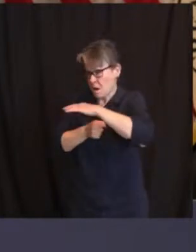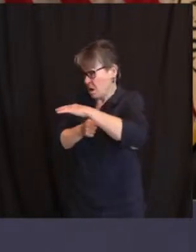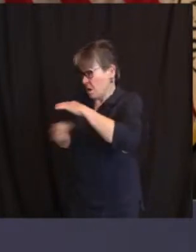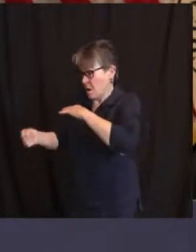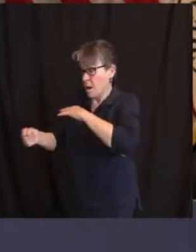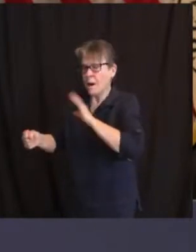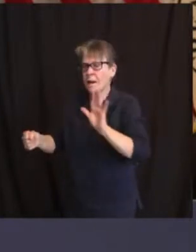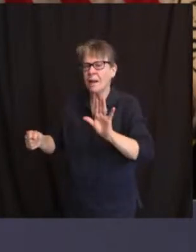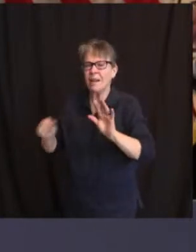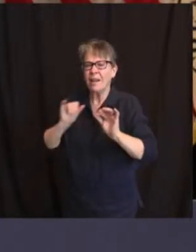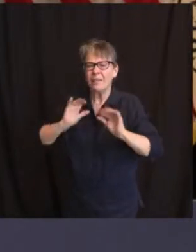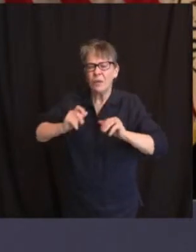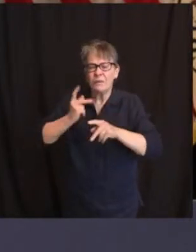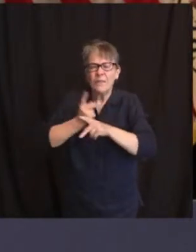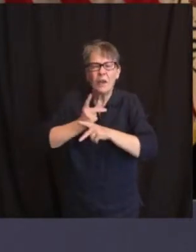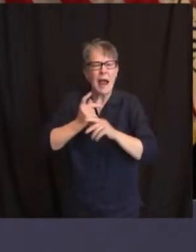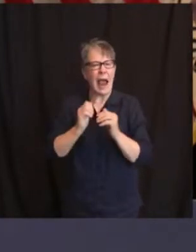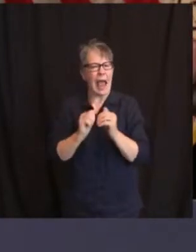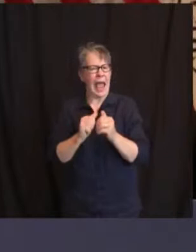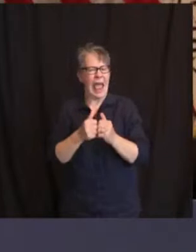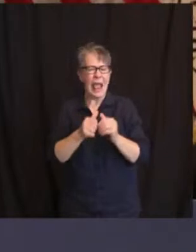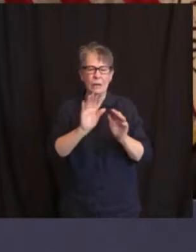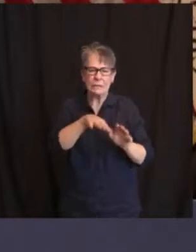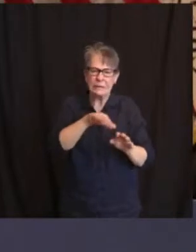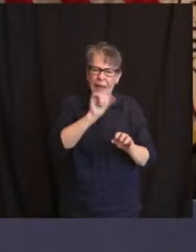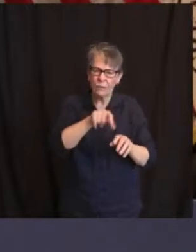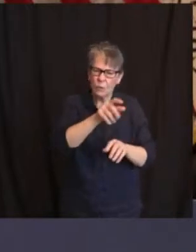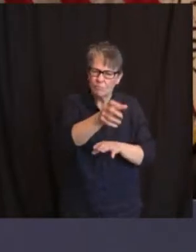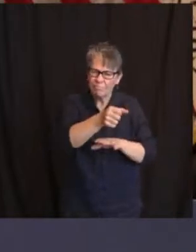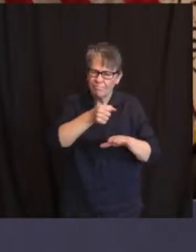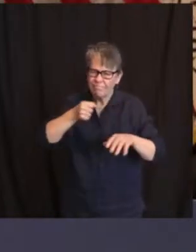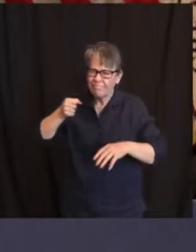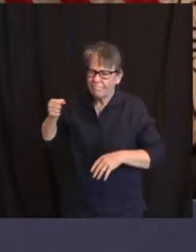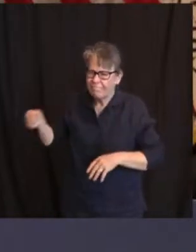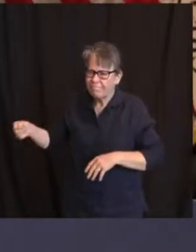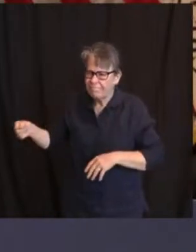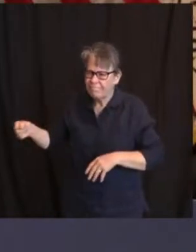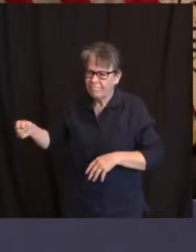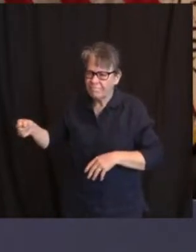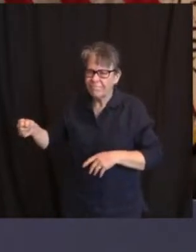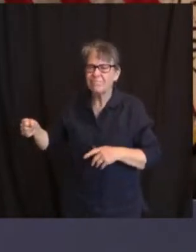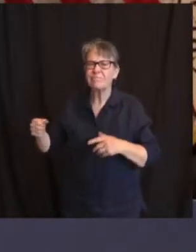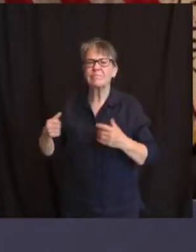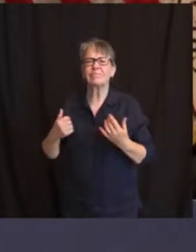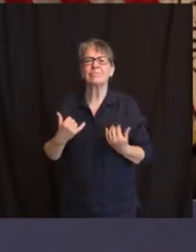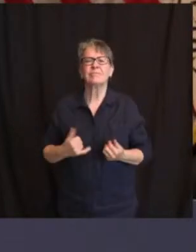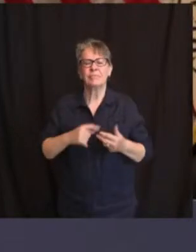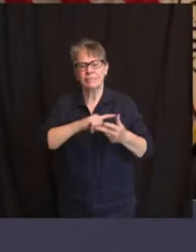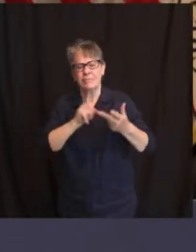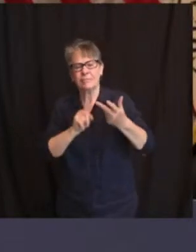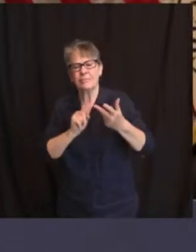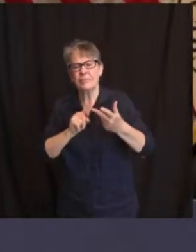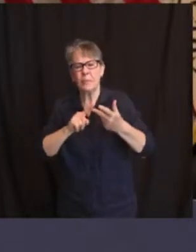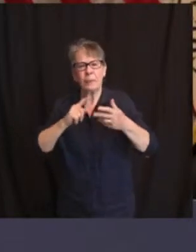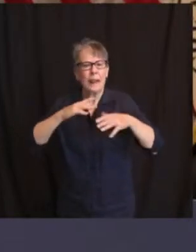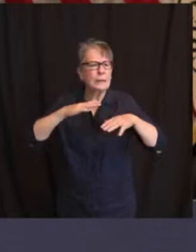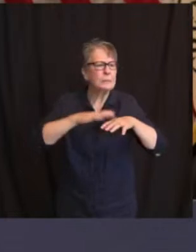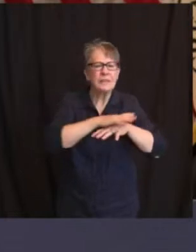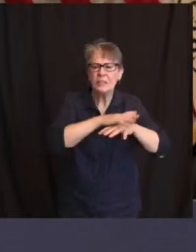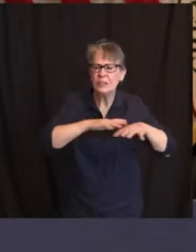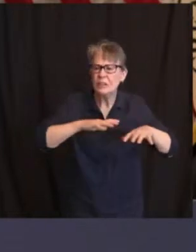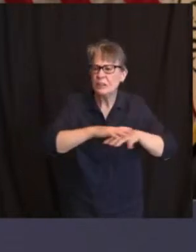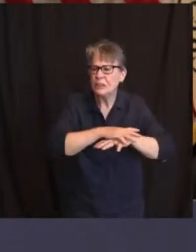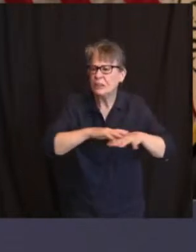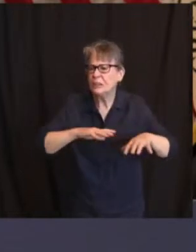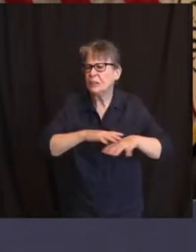Shore County and Shore mayors. Matt, I'm not sure, is that still something under consideration? That's still, I think we're going to have news on that probably tomorrow, is my guess, or Friday,